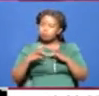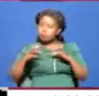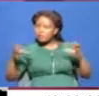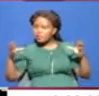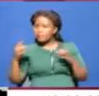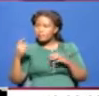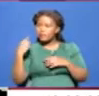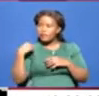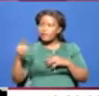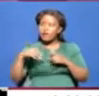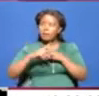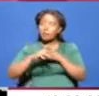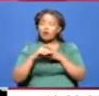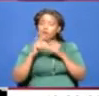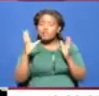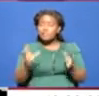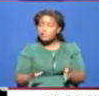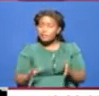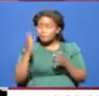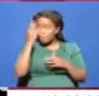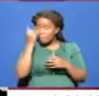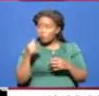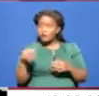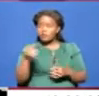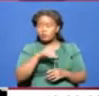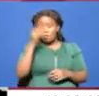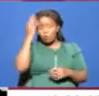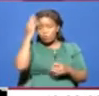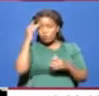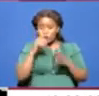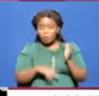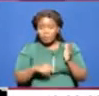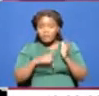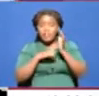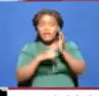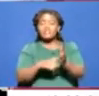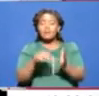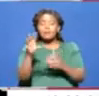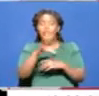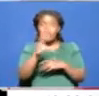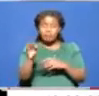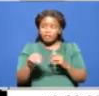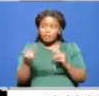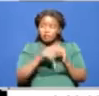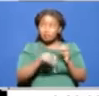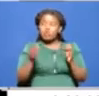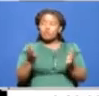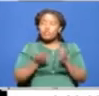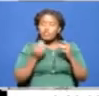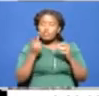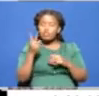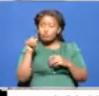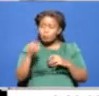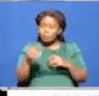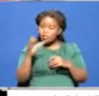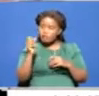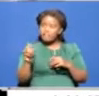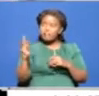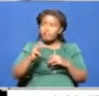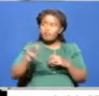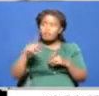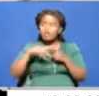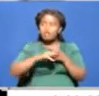in the whole of Africa, we learned that in Africa, for example, we need an additional 2.5 million engineers to be able